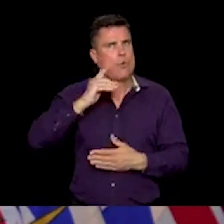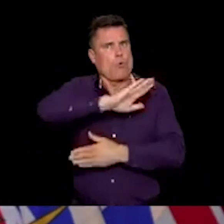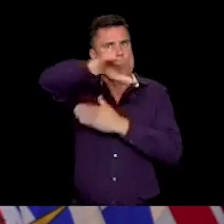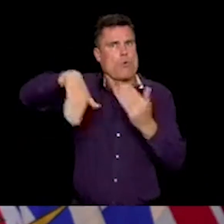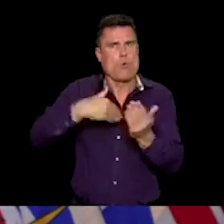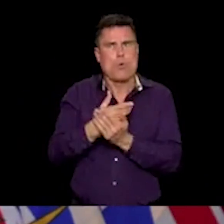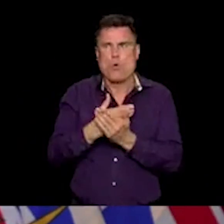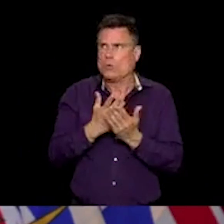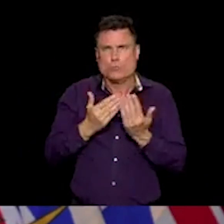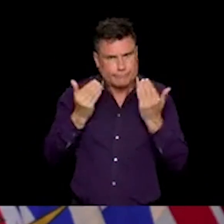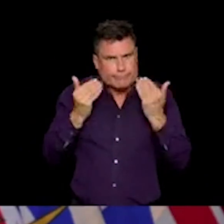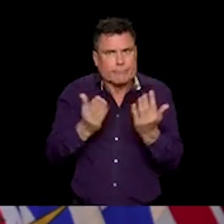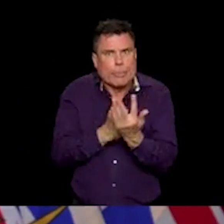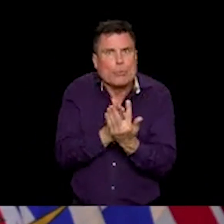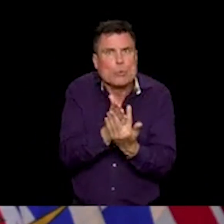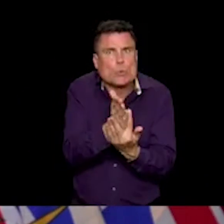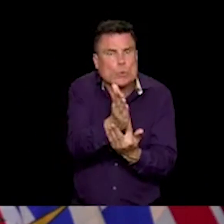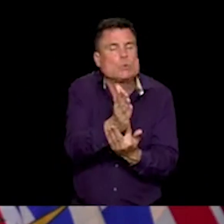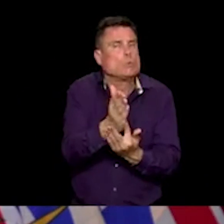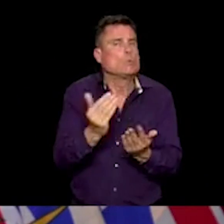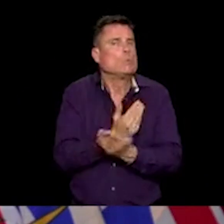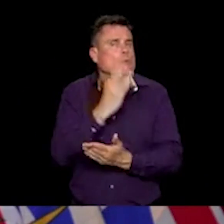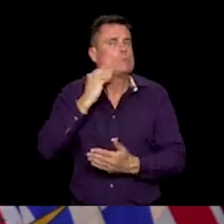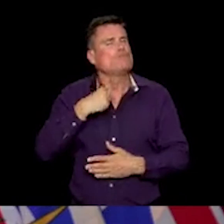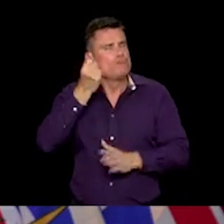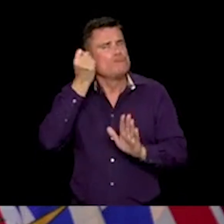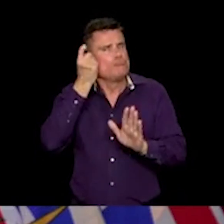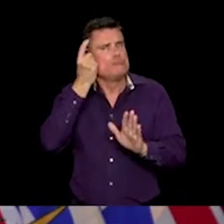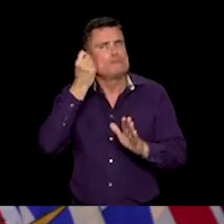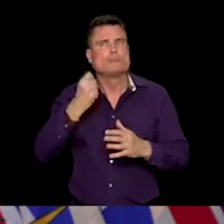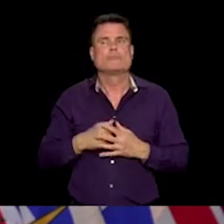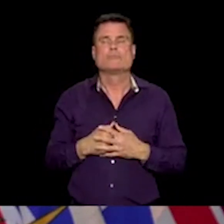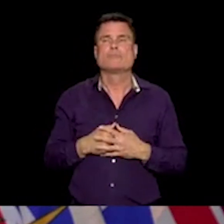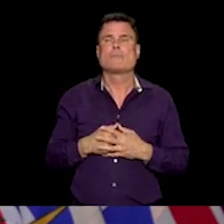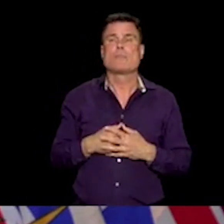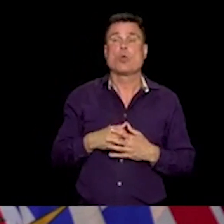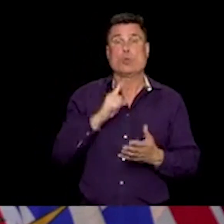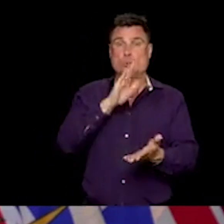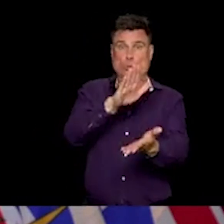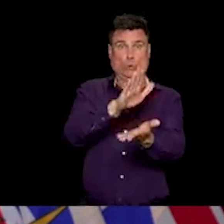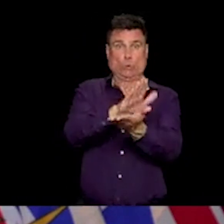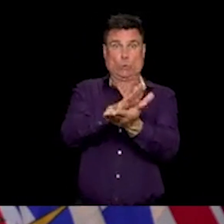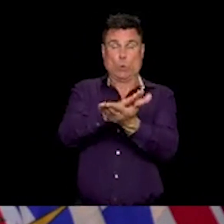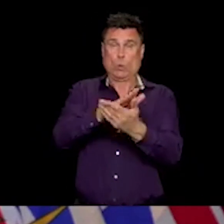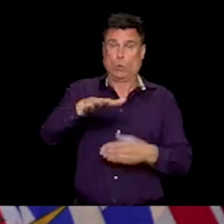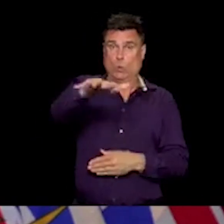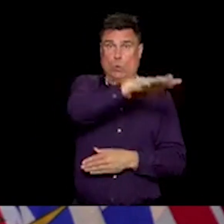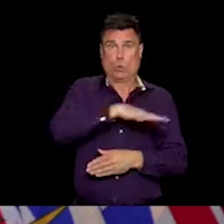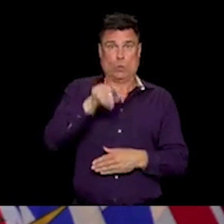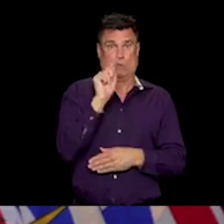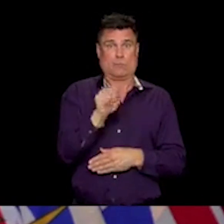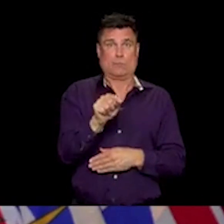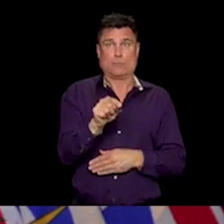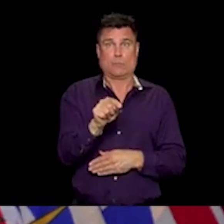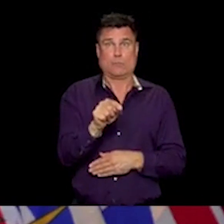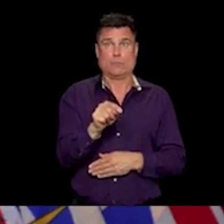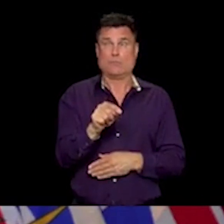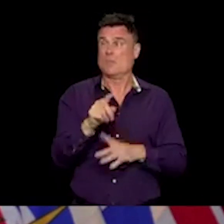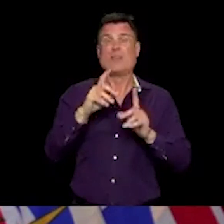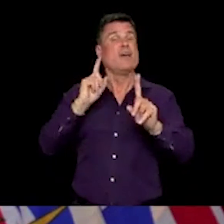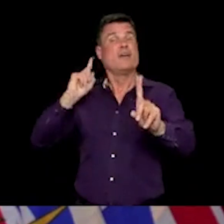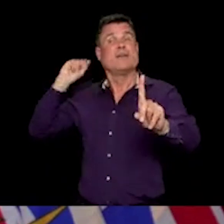of the incubation period after their exposure. So these are the things that we have in place. And we know that this is going to